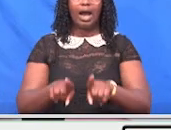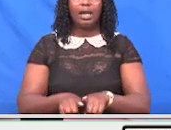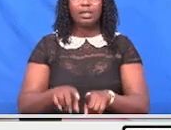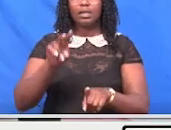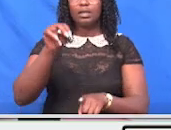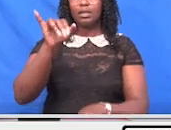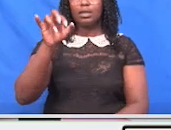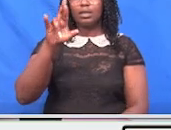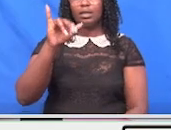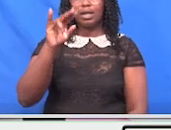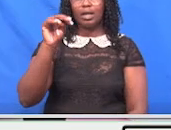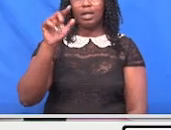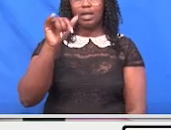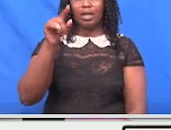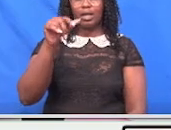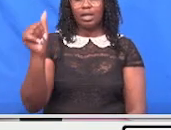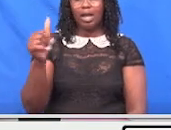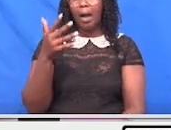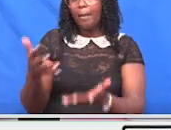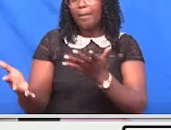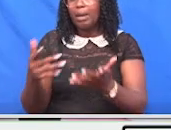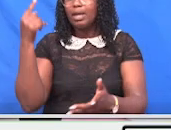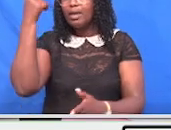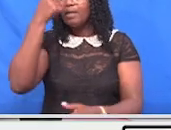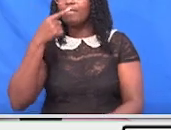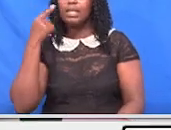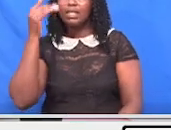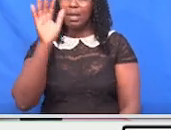you want, or with